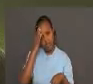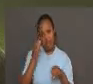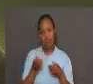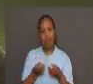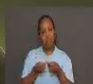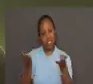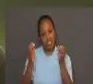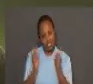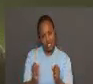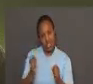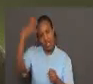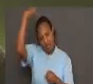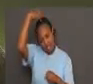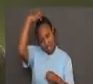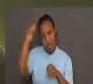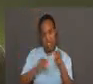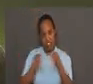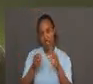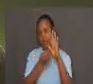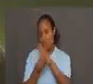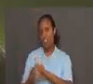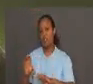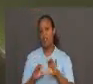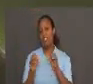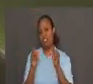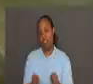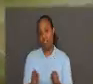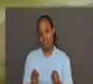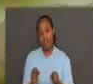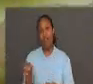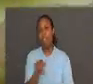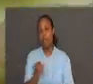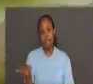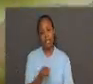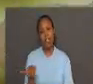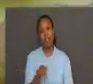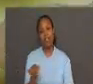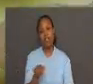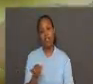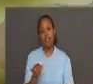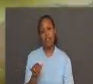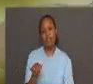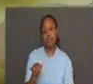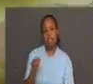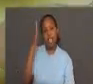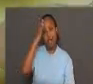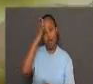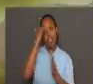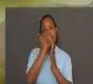awareness and influence government activities. Similarly,